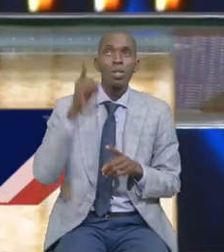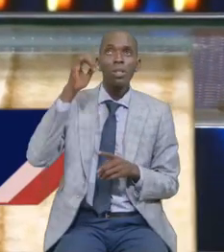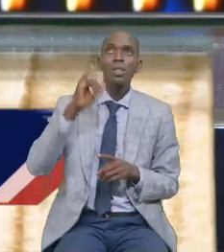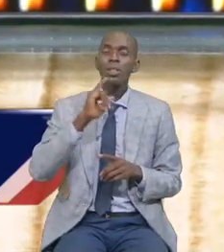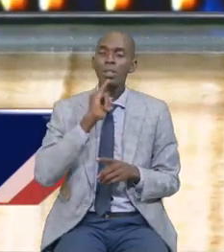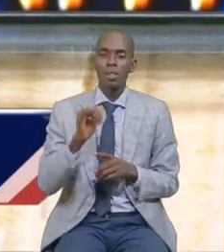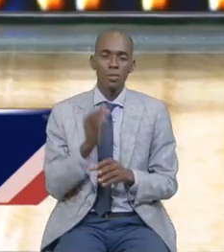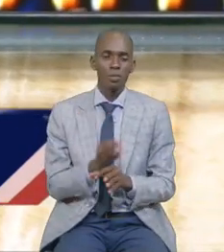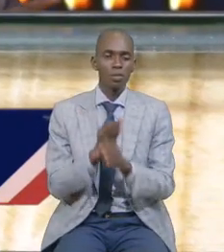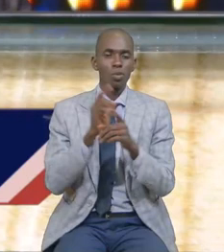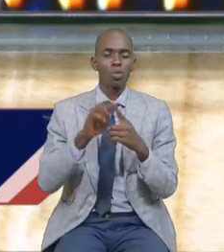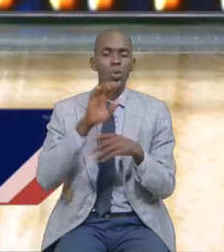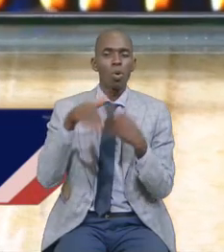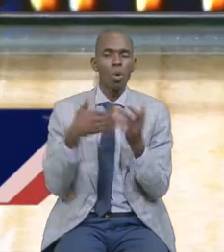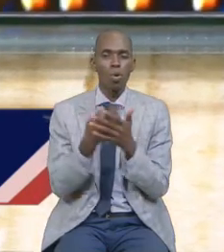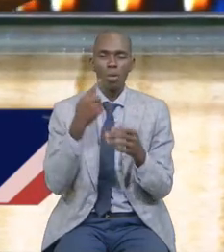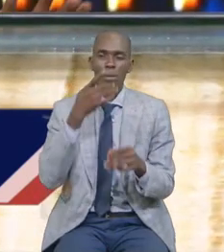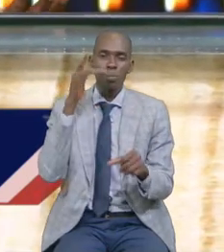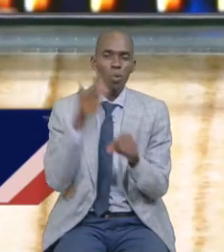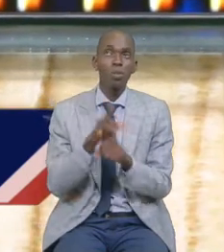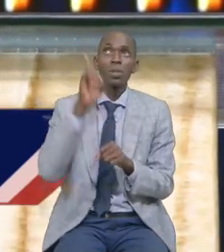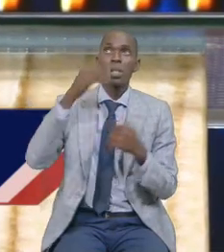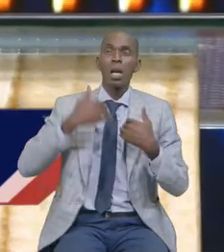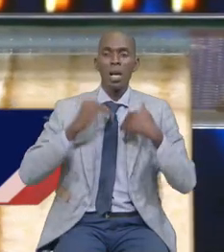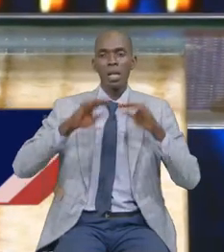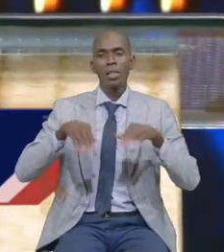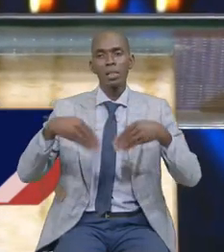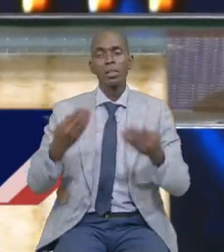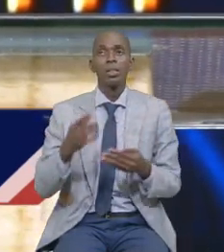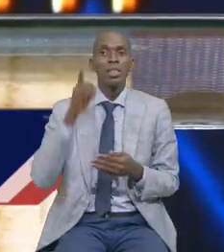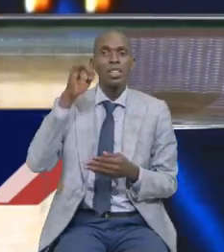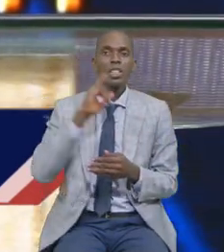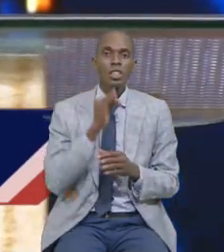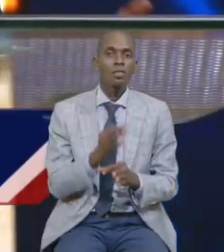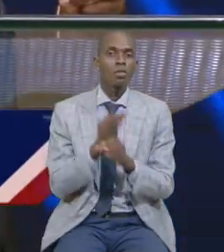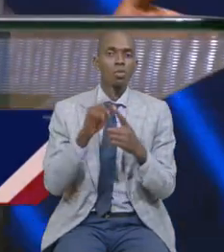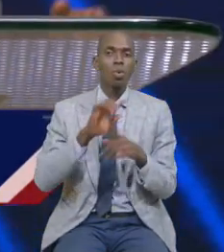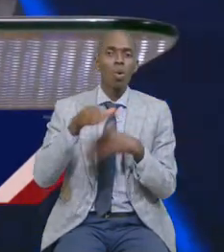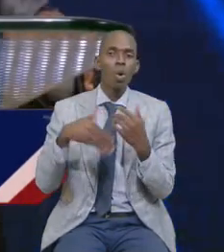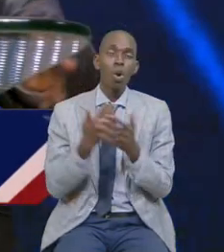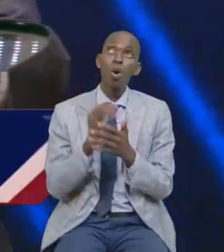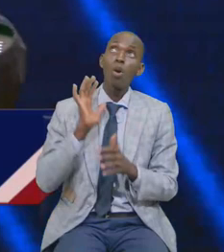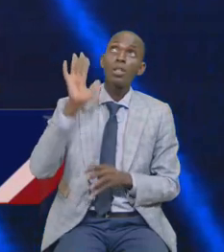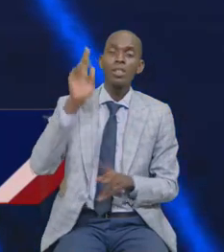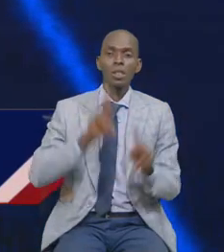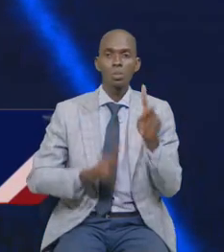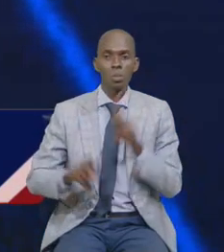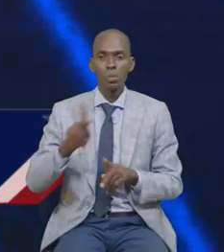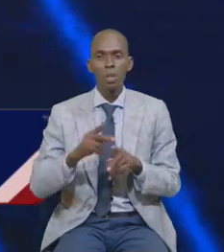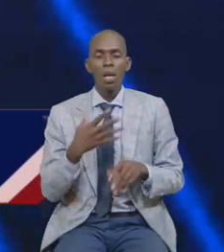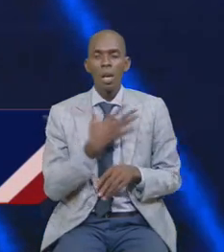all the promises that he has given is faithful to all his people all his people has assured them